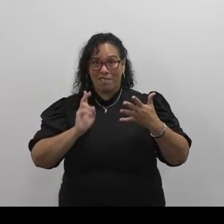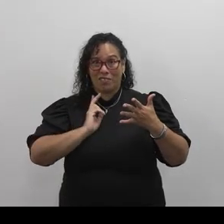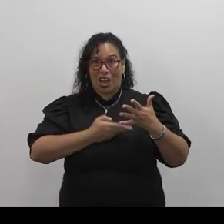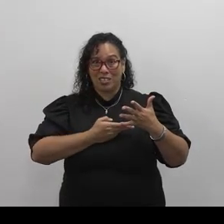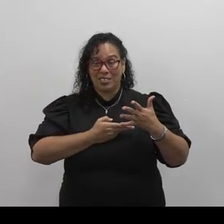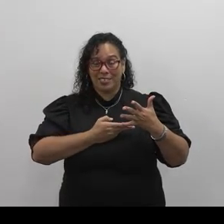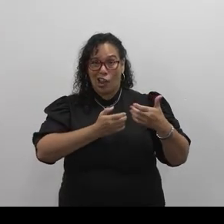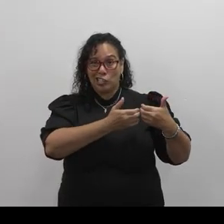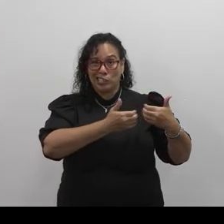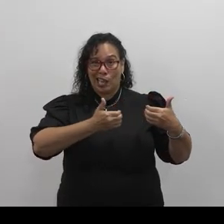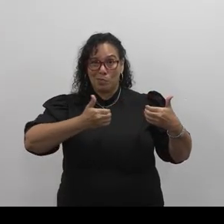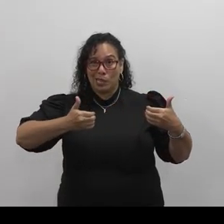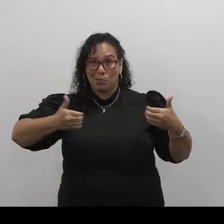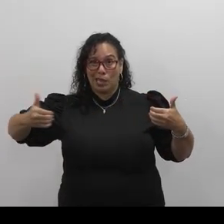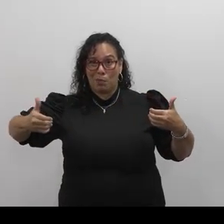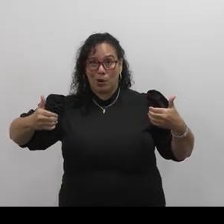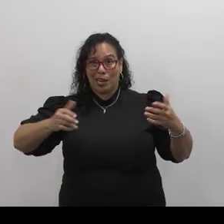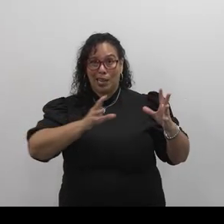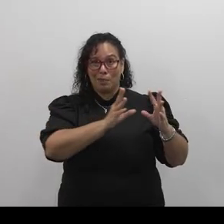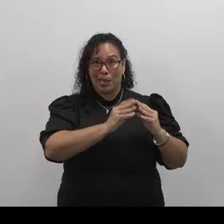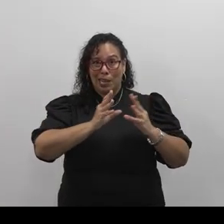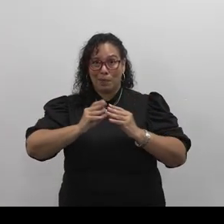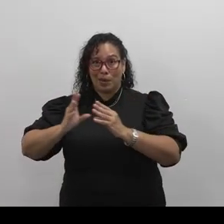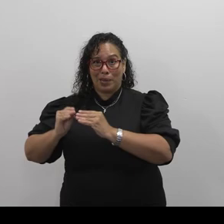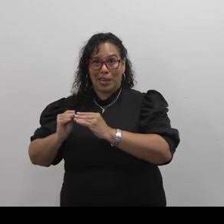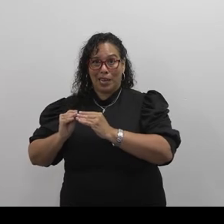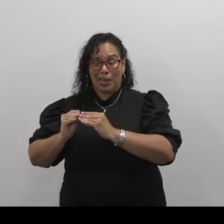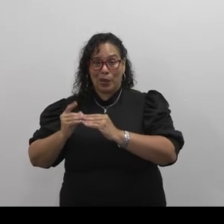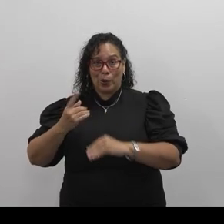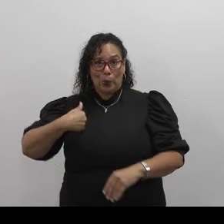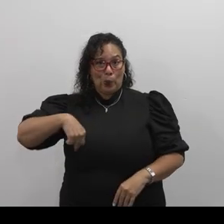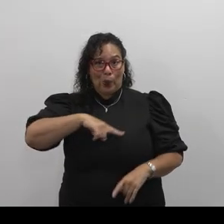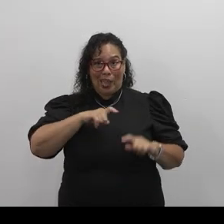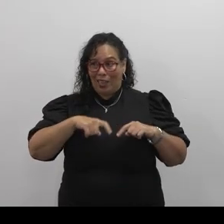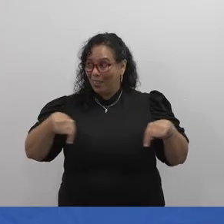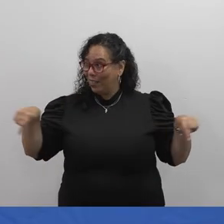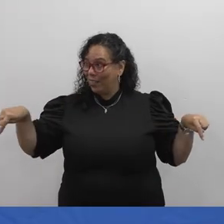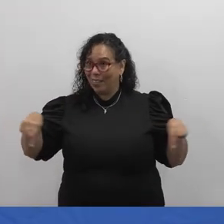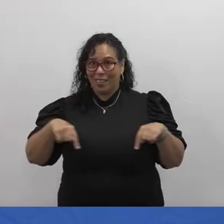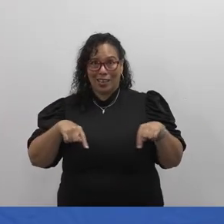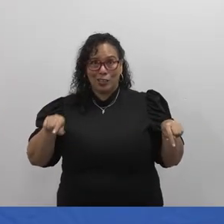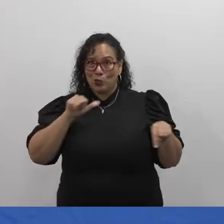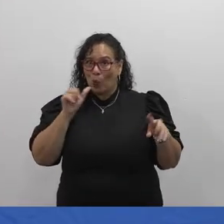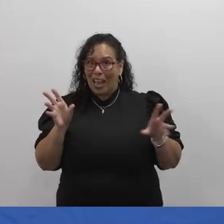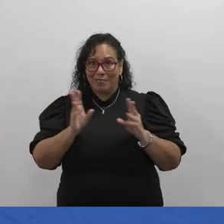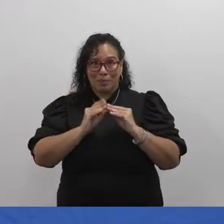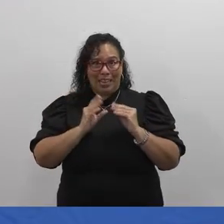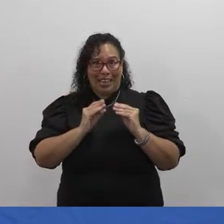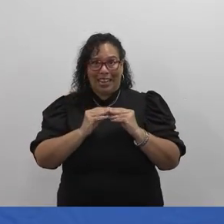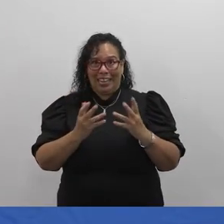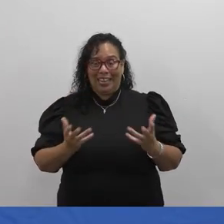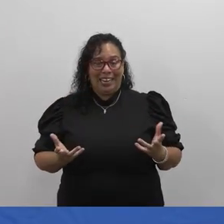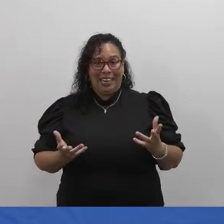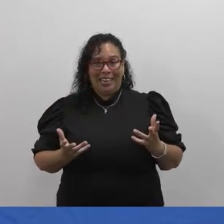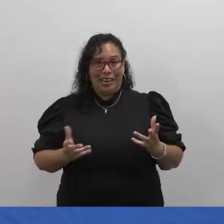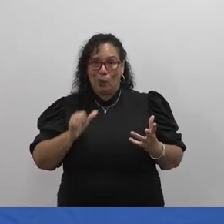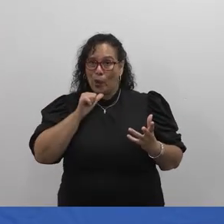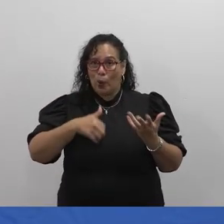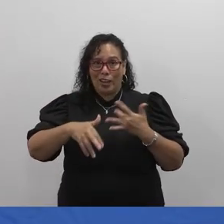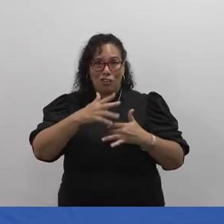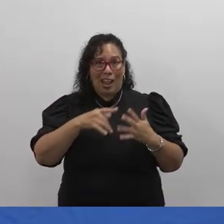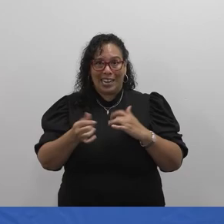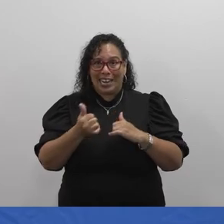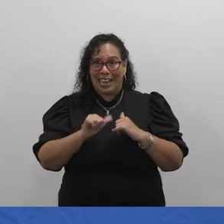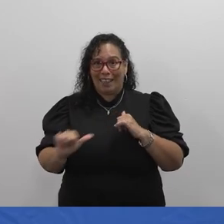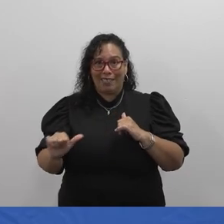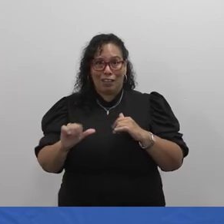on a separate committee. So yeah. At no time do we ever meet that's not a posted agenda item, nor do we interact on anything related